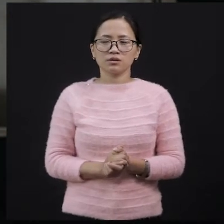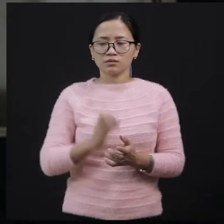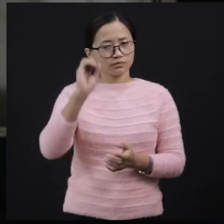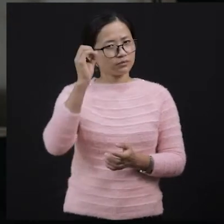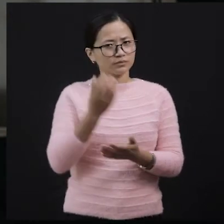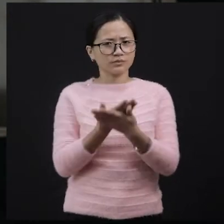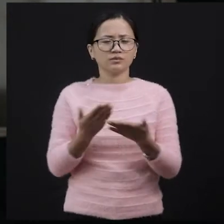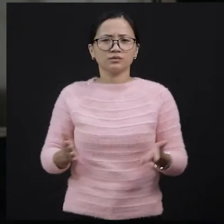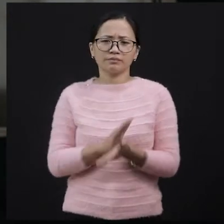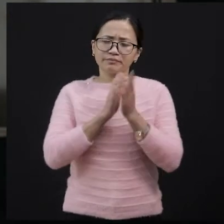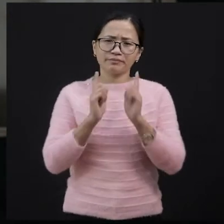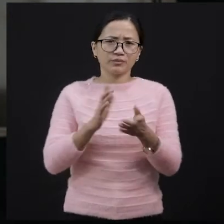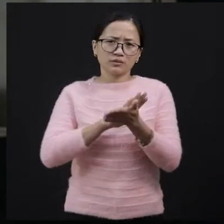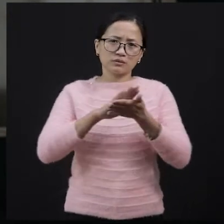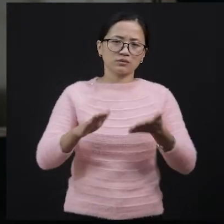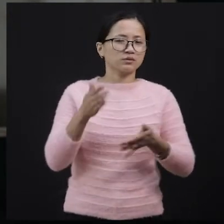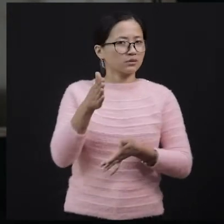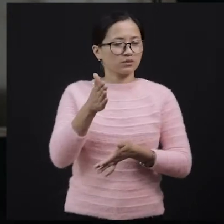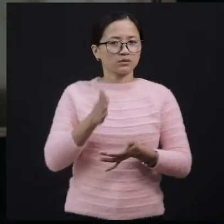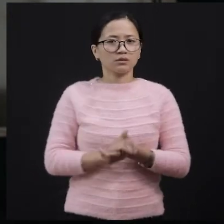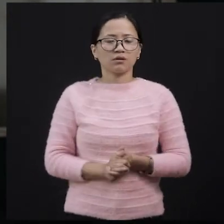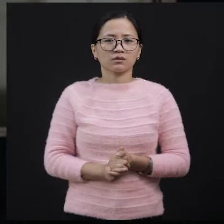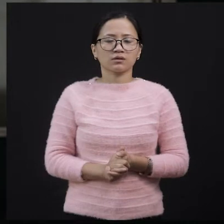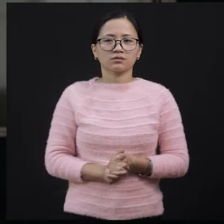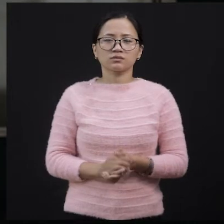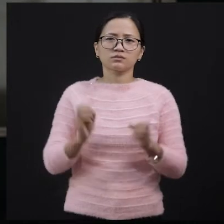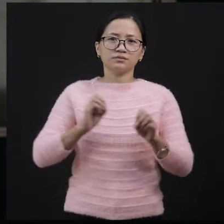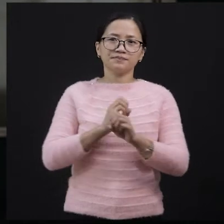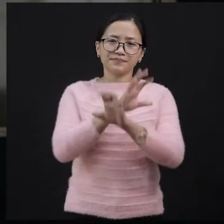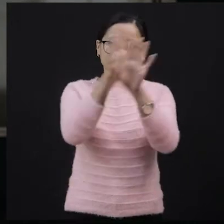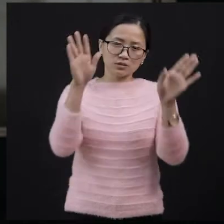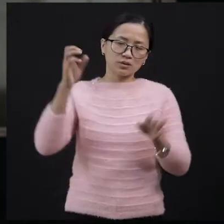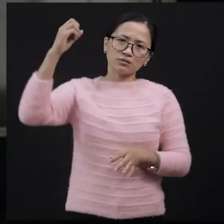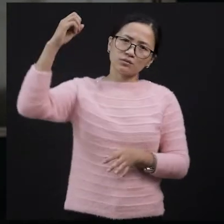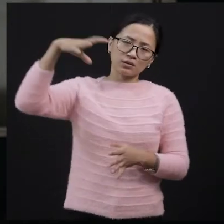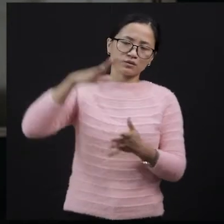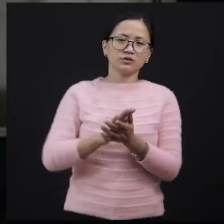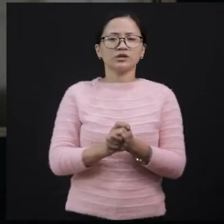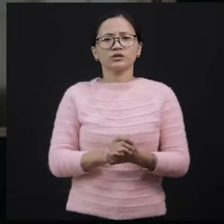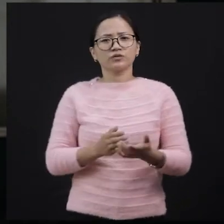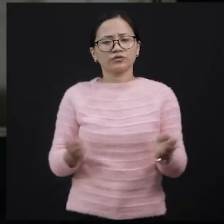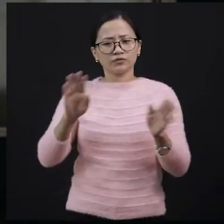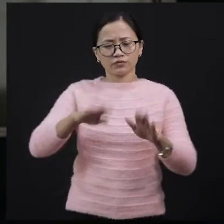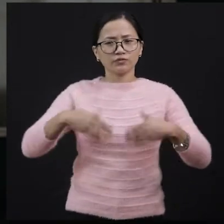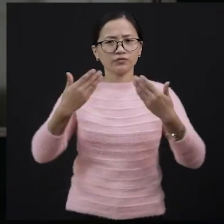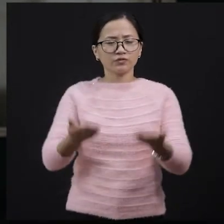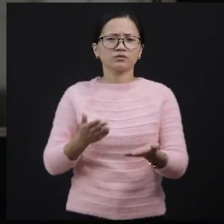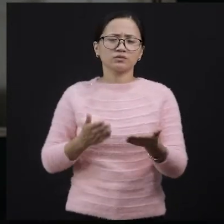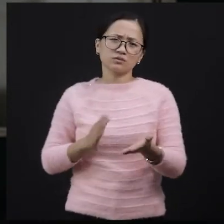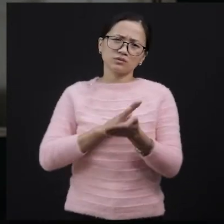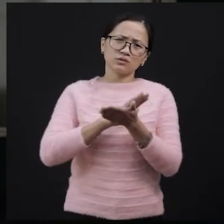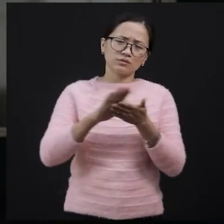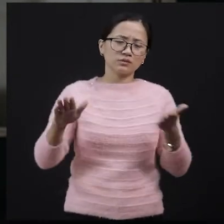objects, but it is not clear. Light does not fall completely. Light passes through